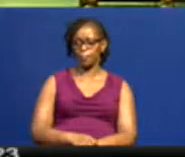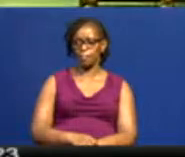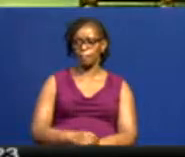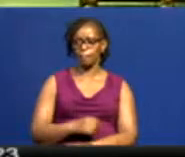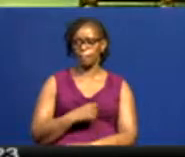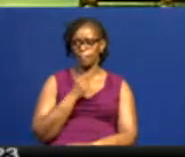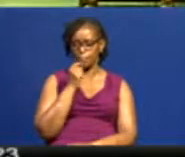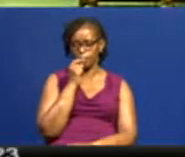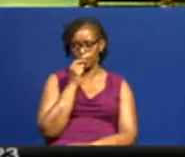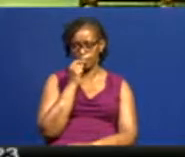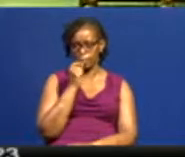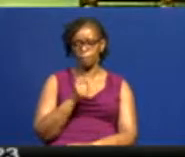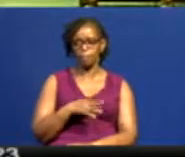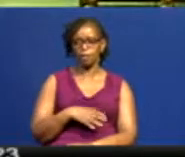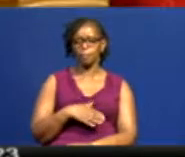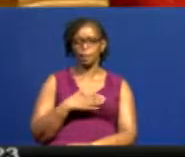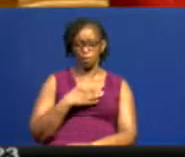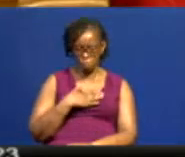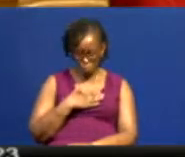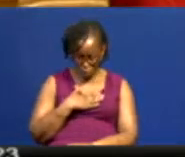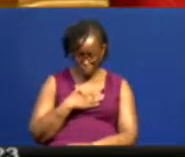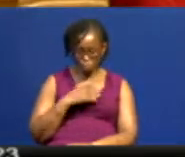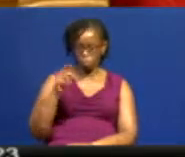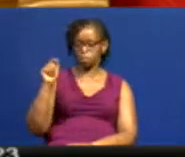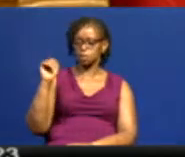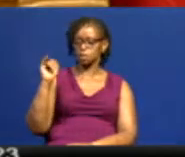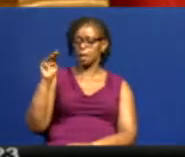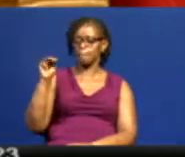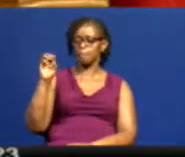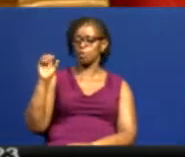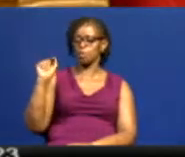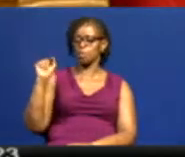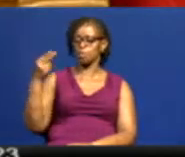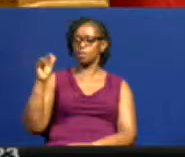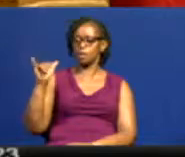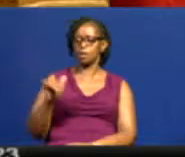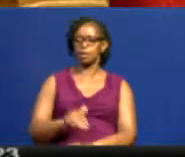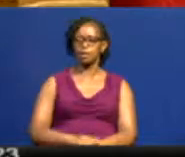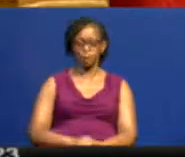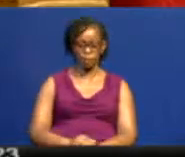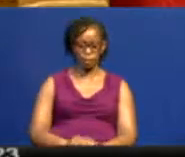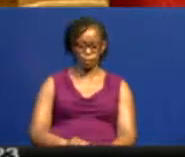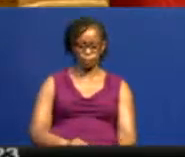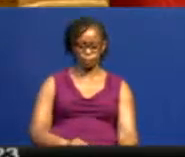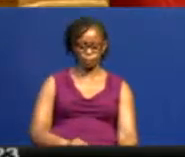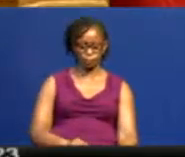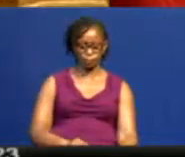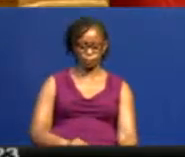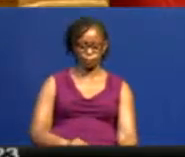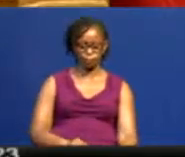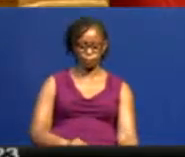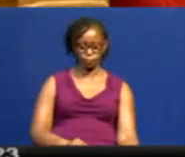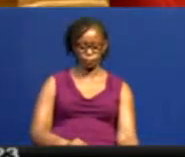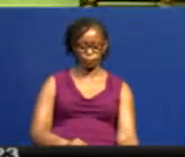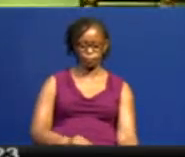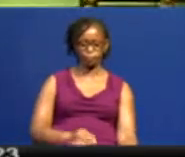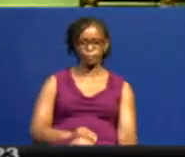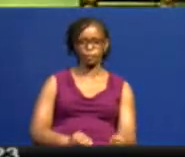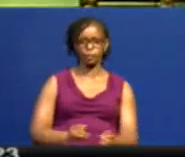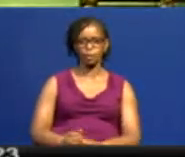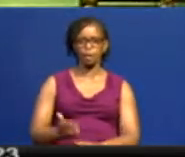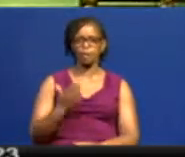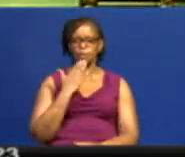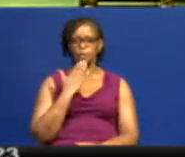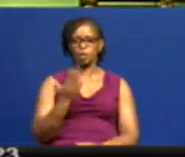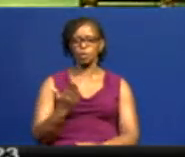The Honourable Timothy Toroitich is in the House. Thank you, Honourable Speaker, for giving me an opportunity